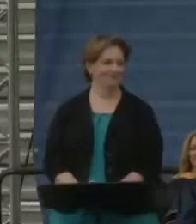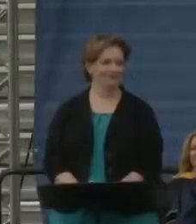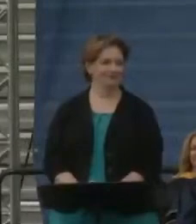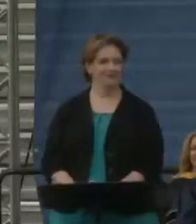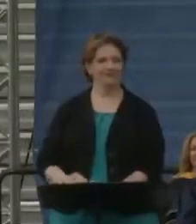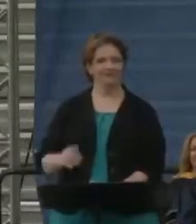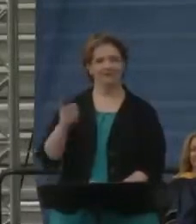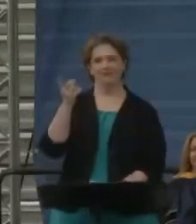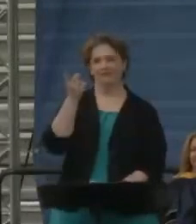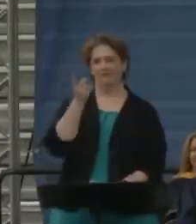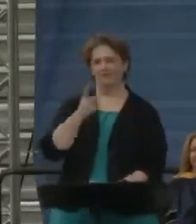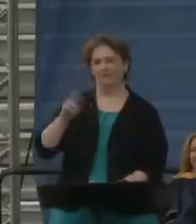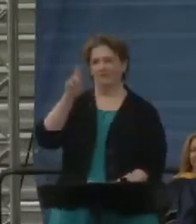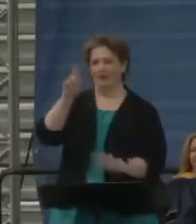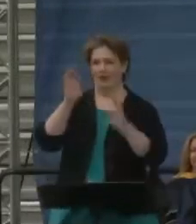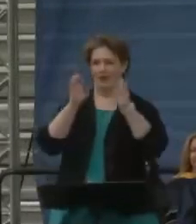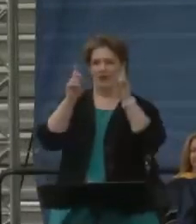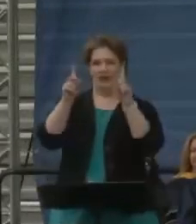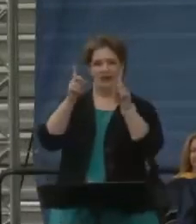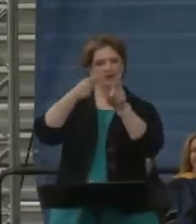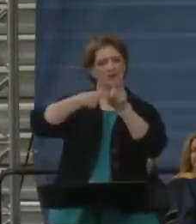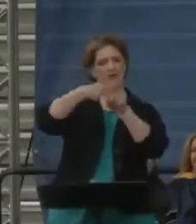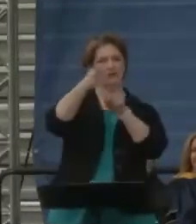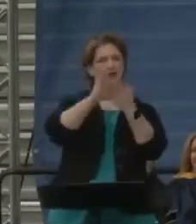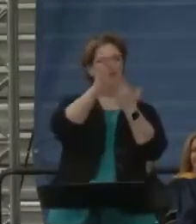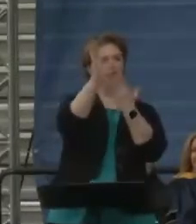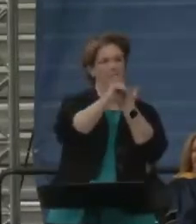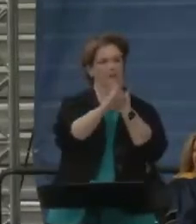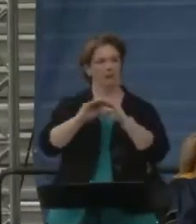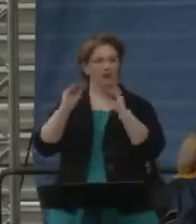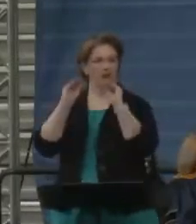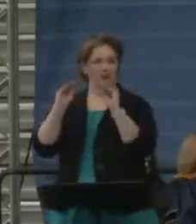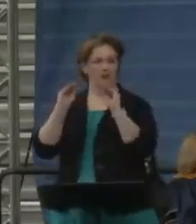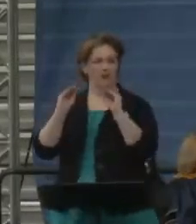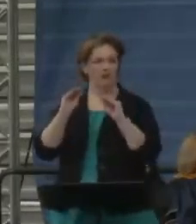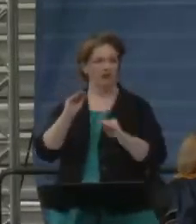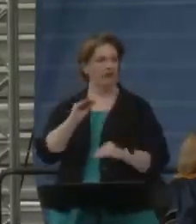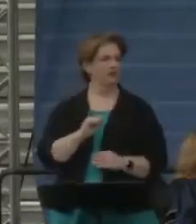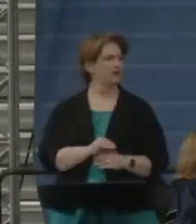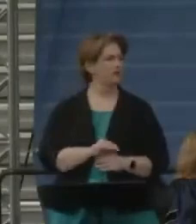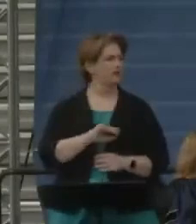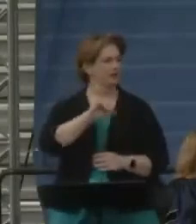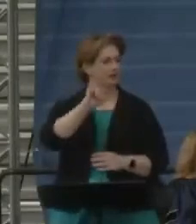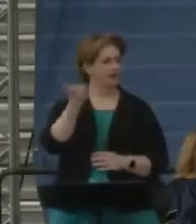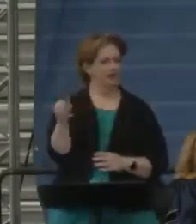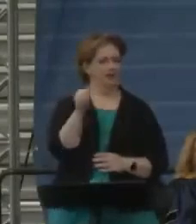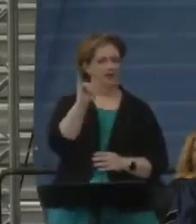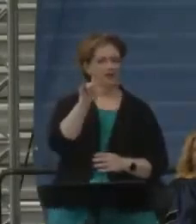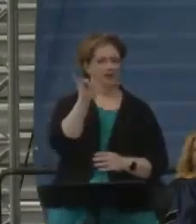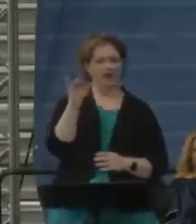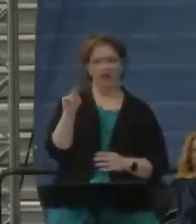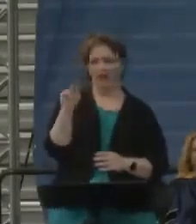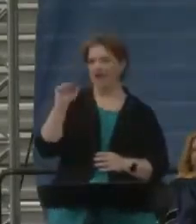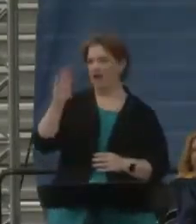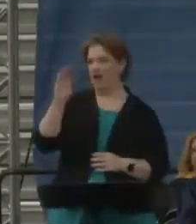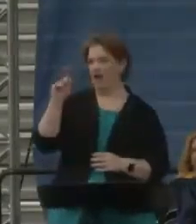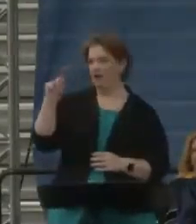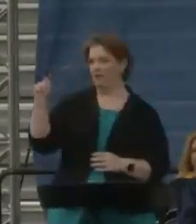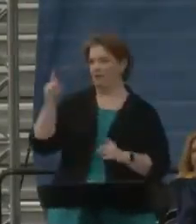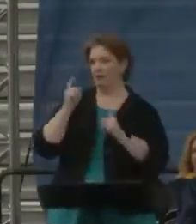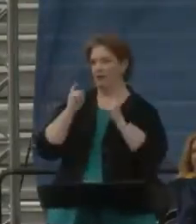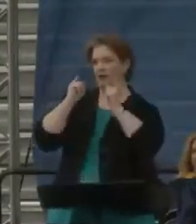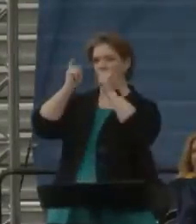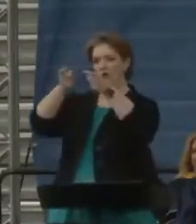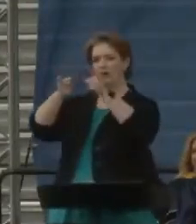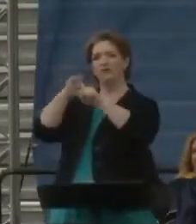Doctor of Education in Curriculum and Instruction, Jade Lynn Abbott, hooded by Dr. Catherine